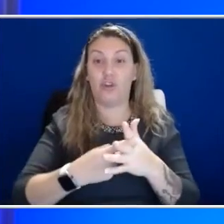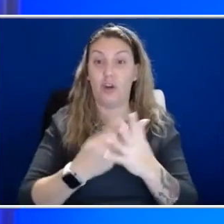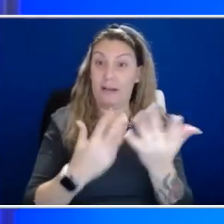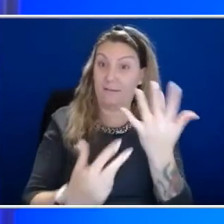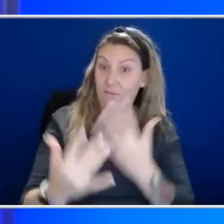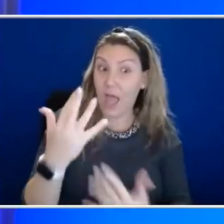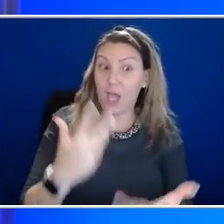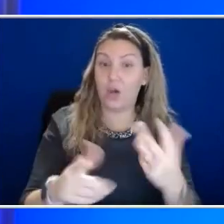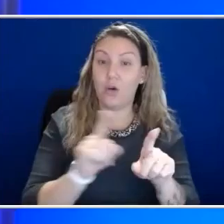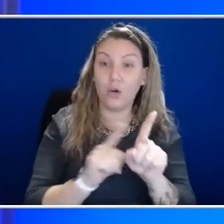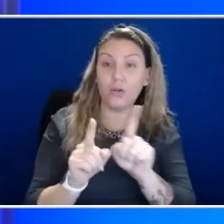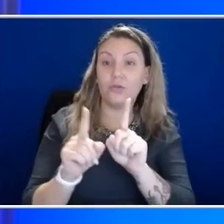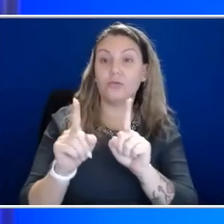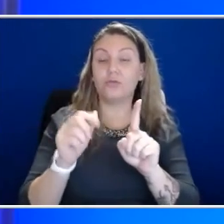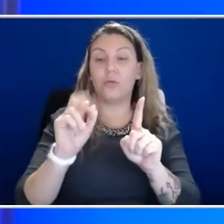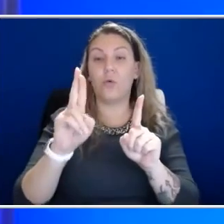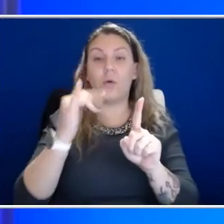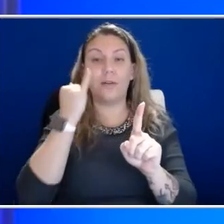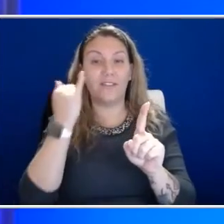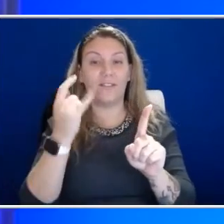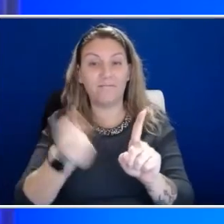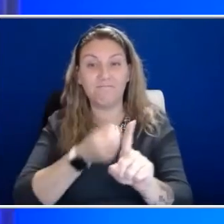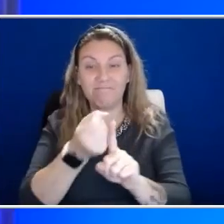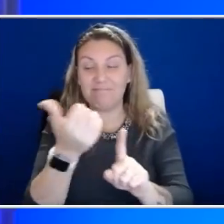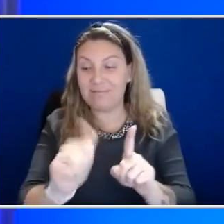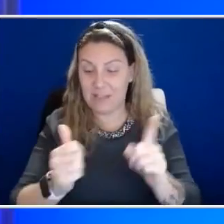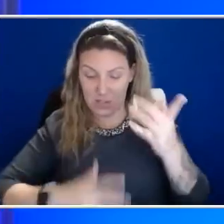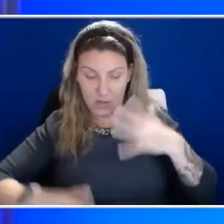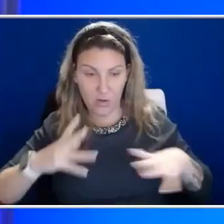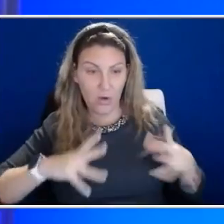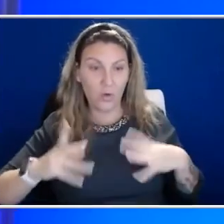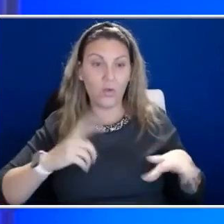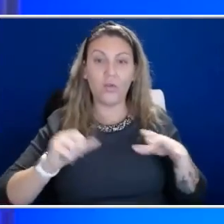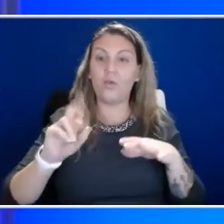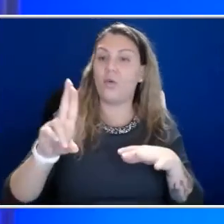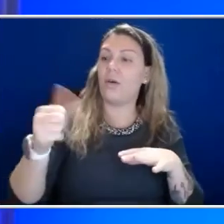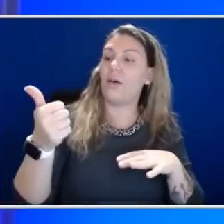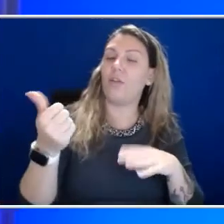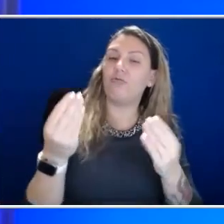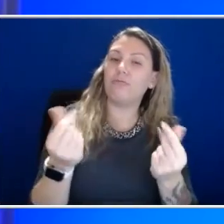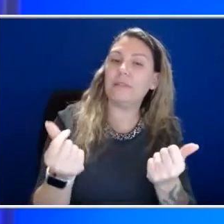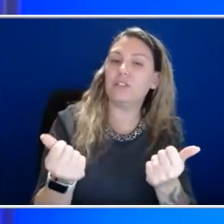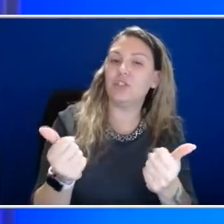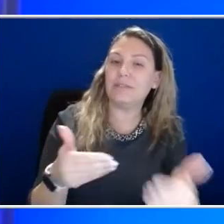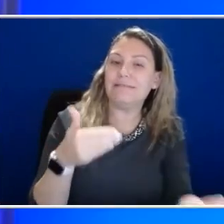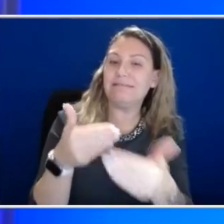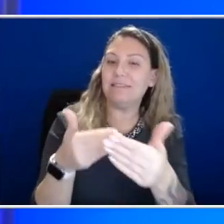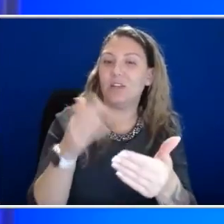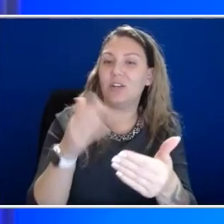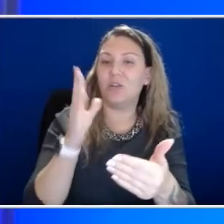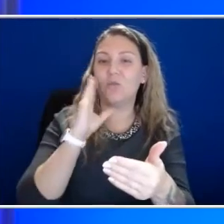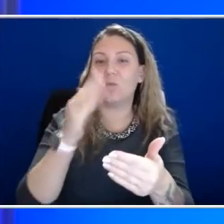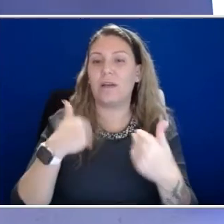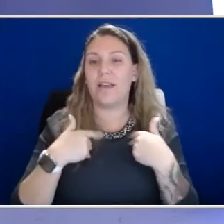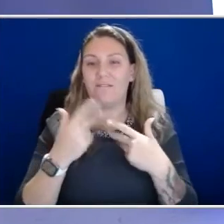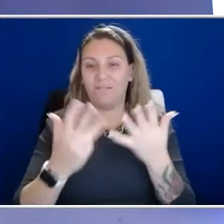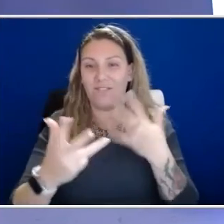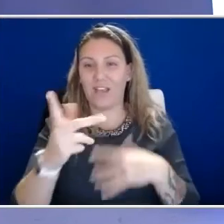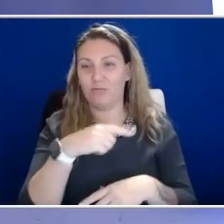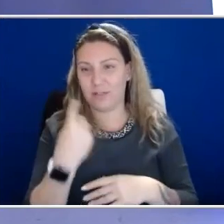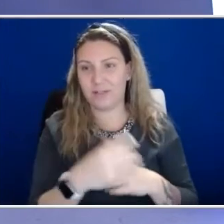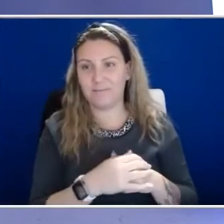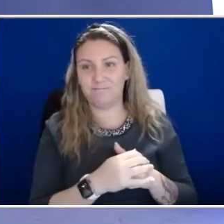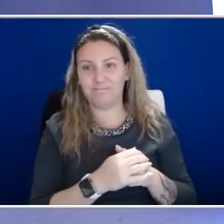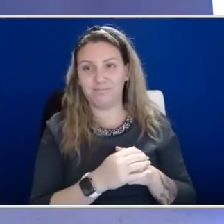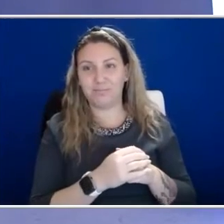Or if you end up having any clothing or any other material close to it, it will end up having fire risk. I hope somebody's